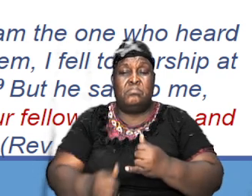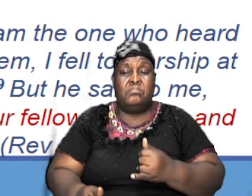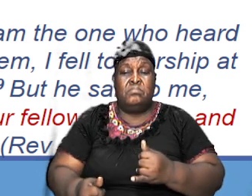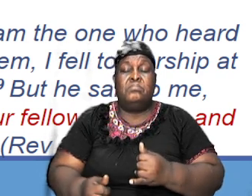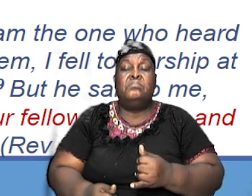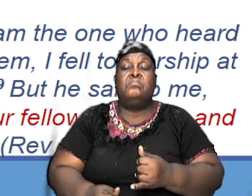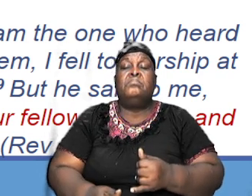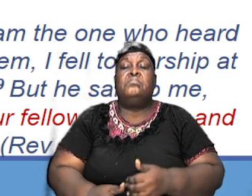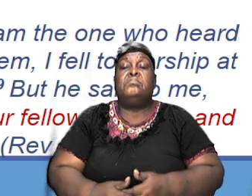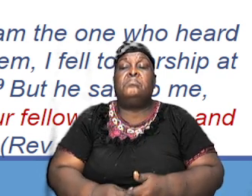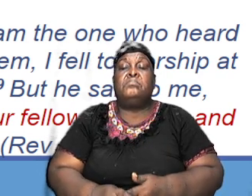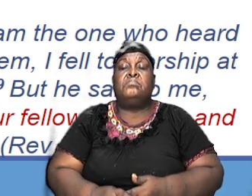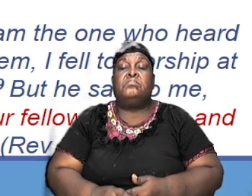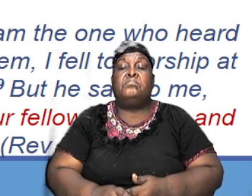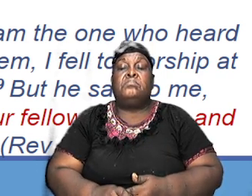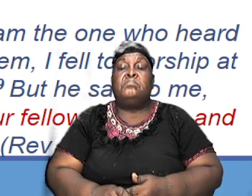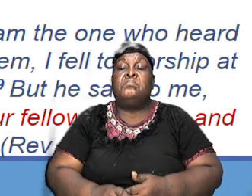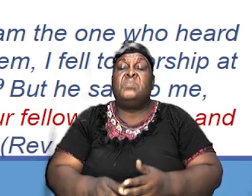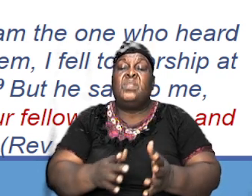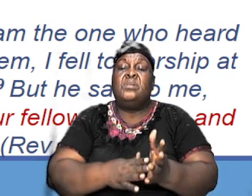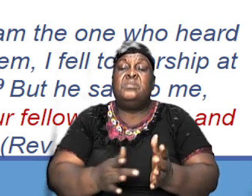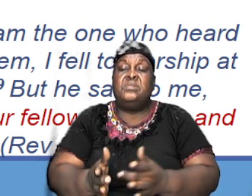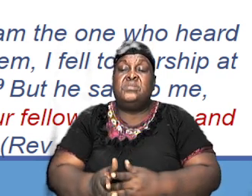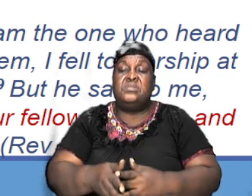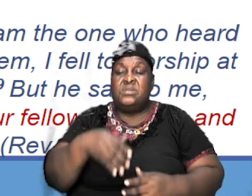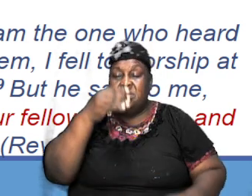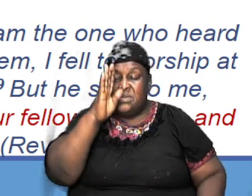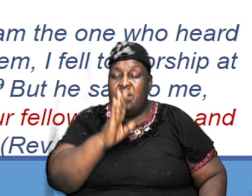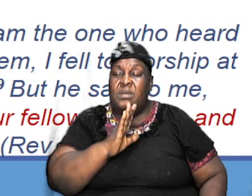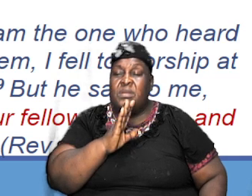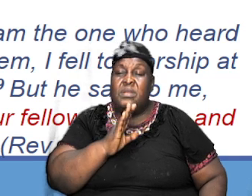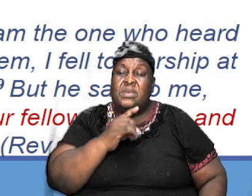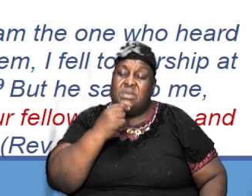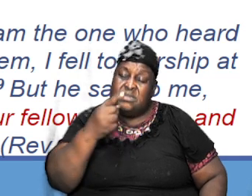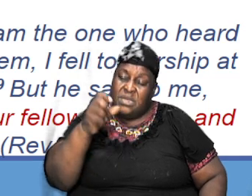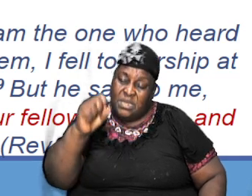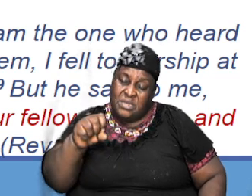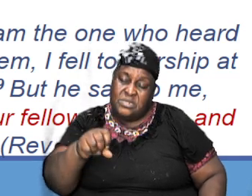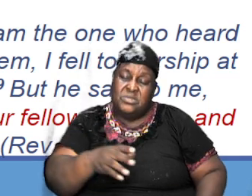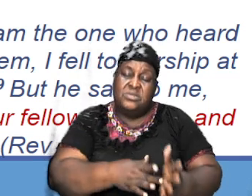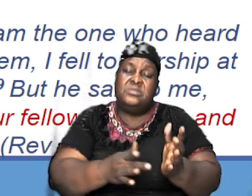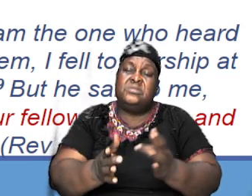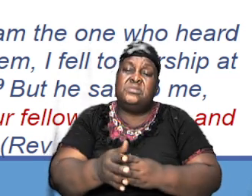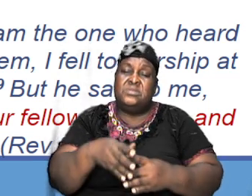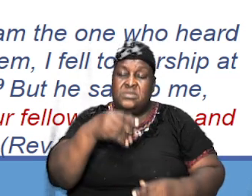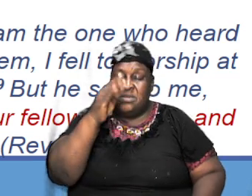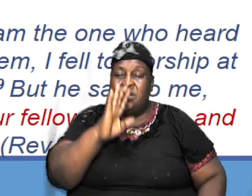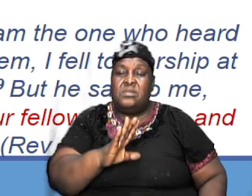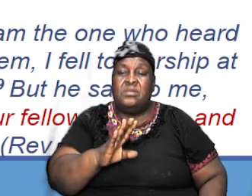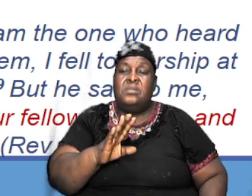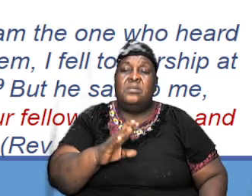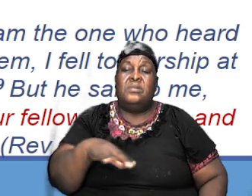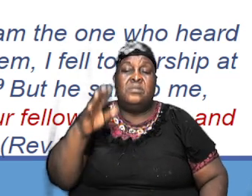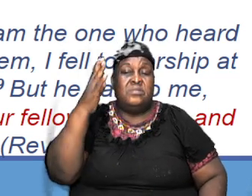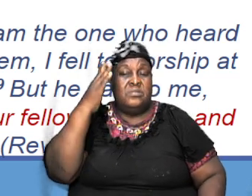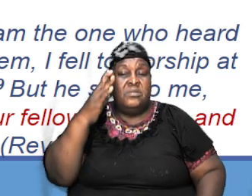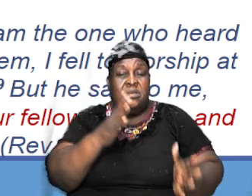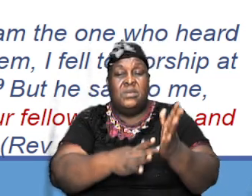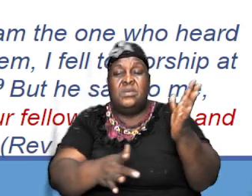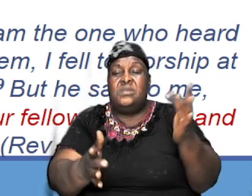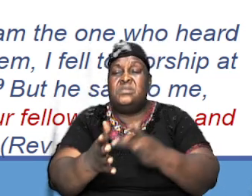is, you know, was Jesus God? And we're saying, yes, Jesus was God. Why? Because